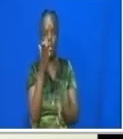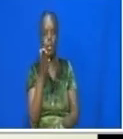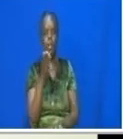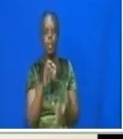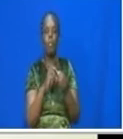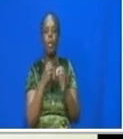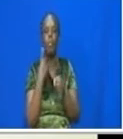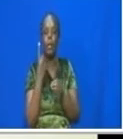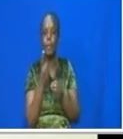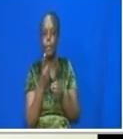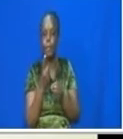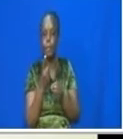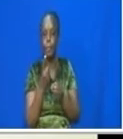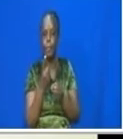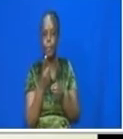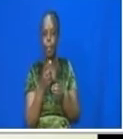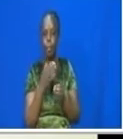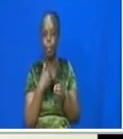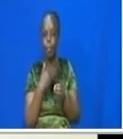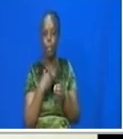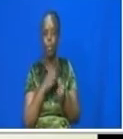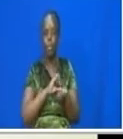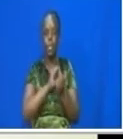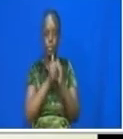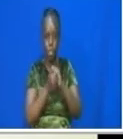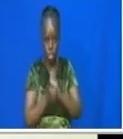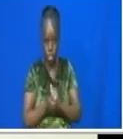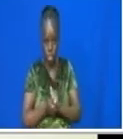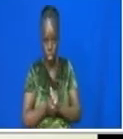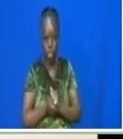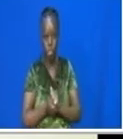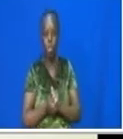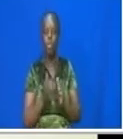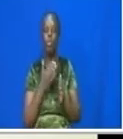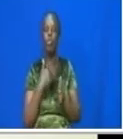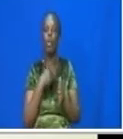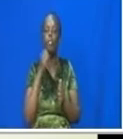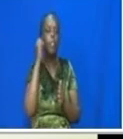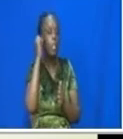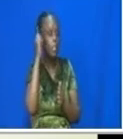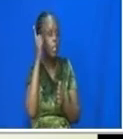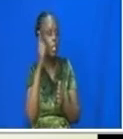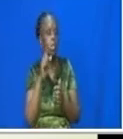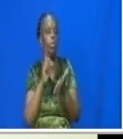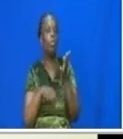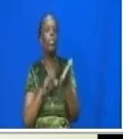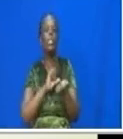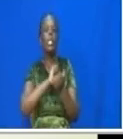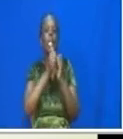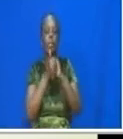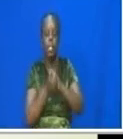we have in the question? One, we have adaptation. So you have